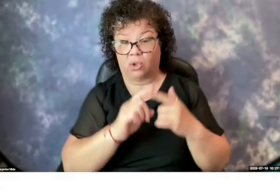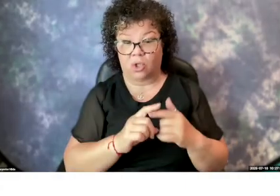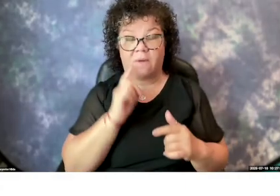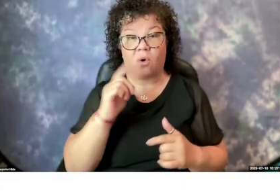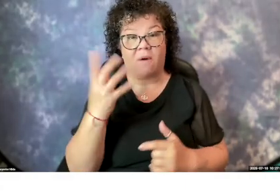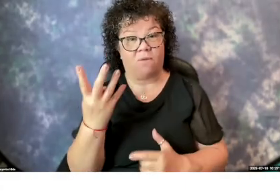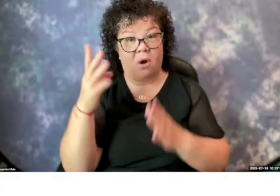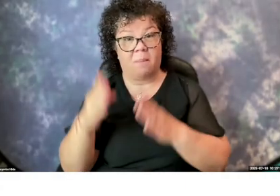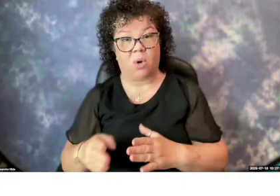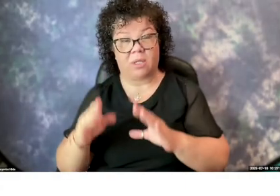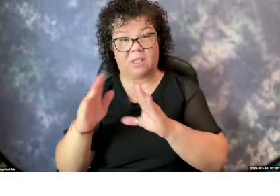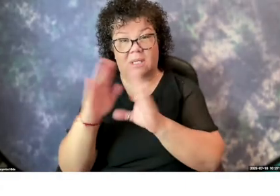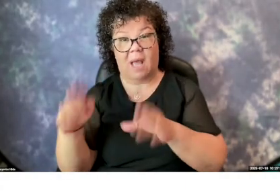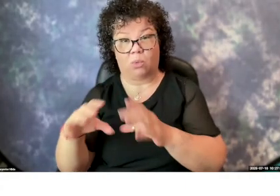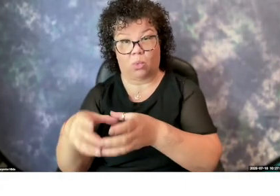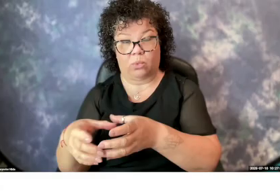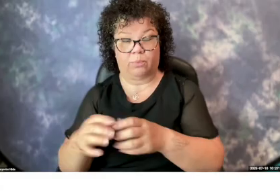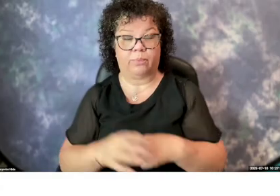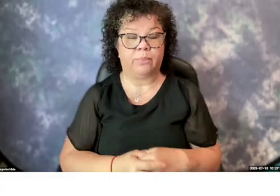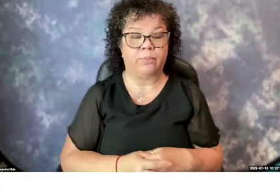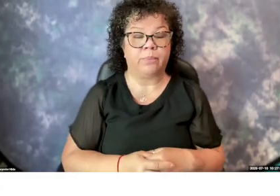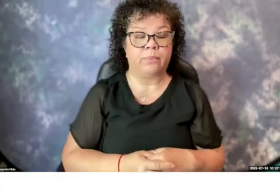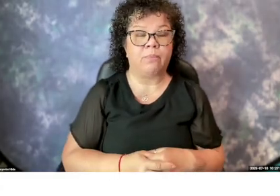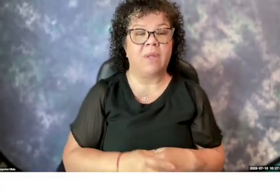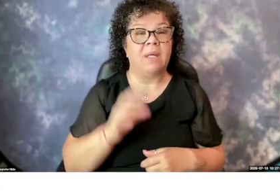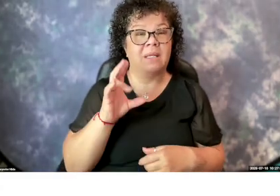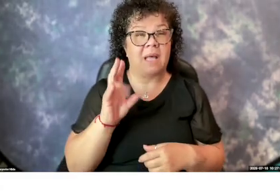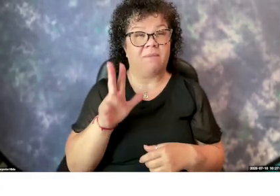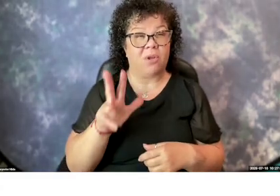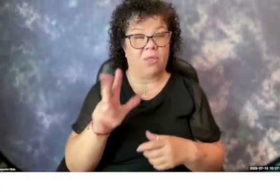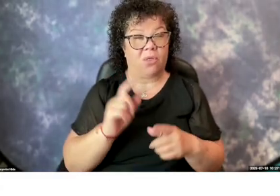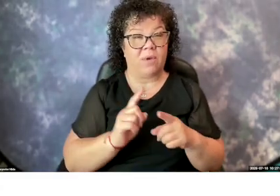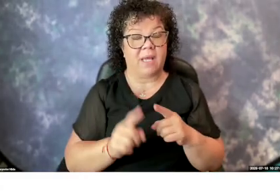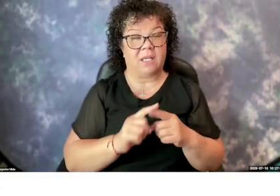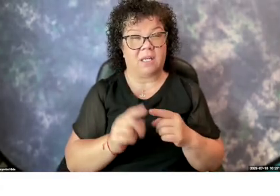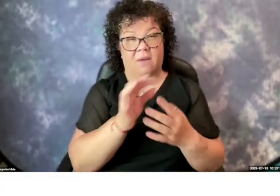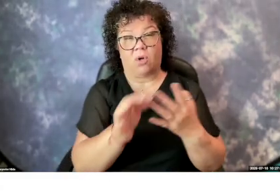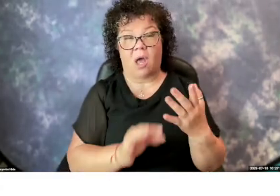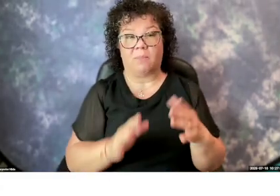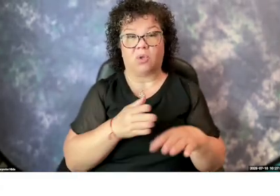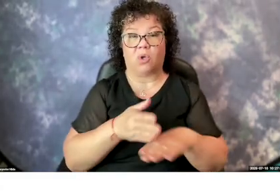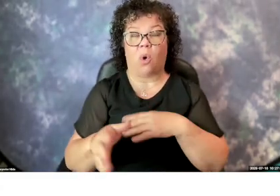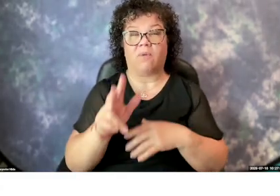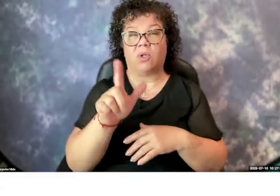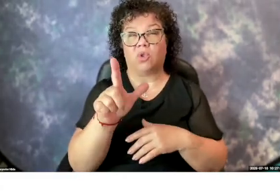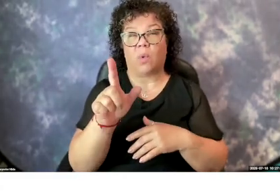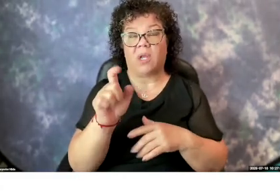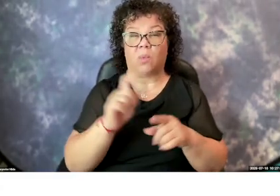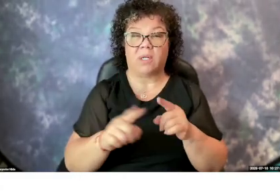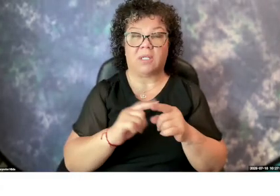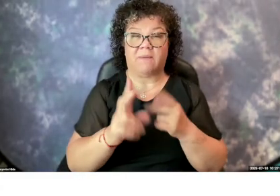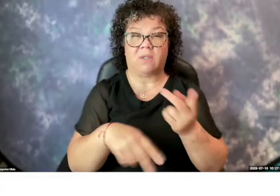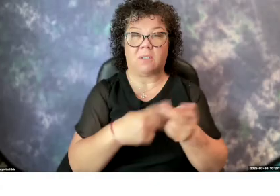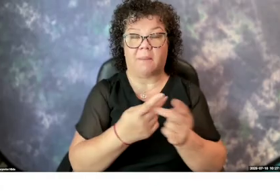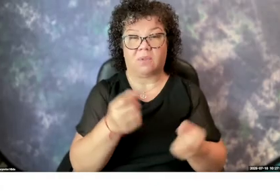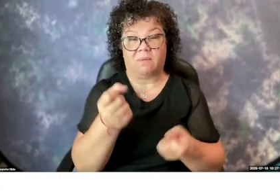300% FPL. So that's 73 total options across 21 models. We do get a couple of large vehicles